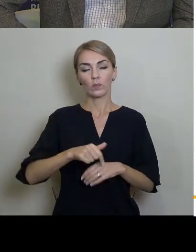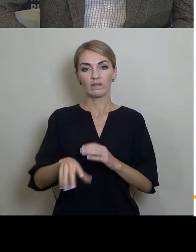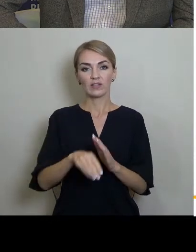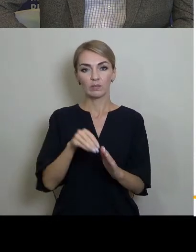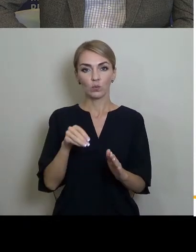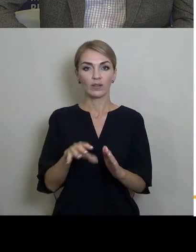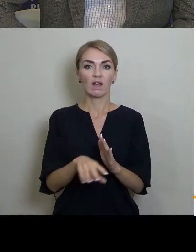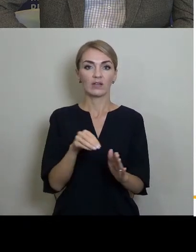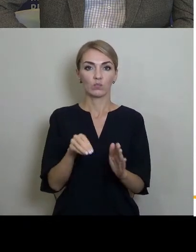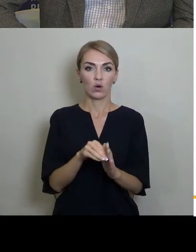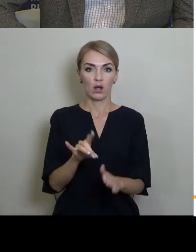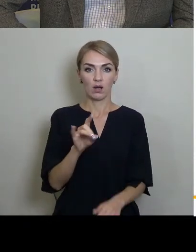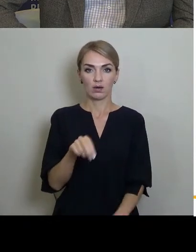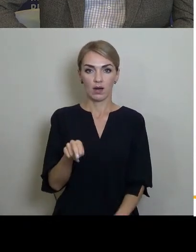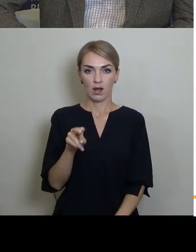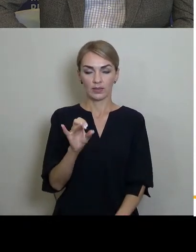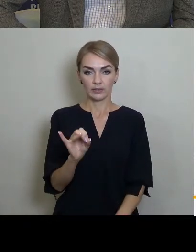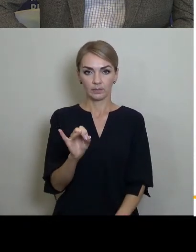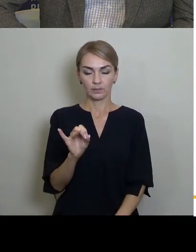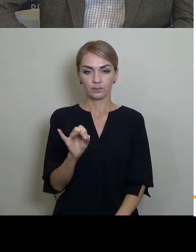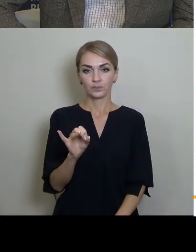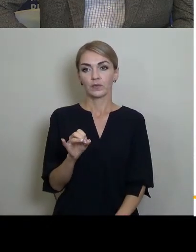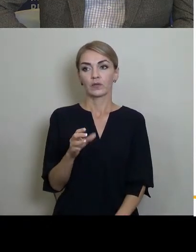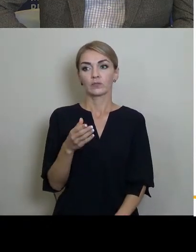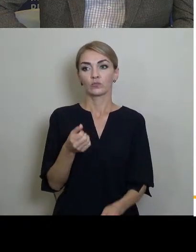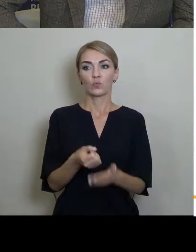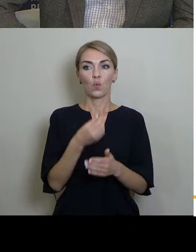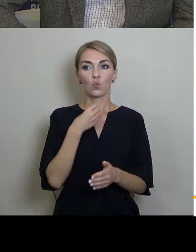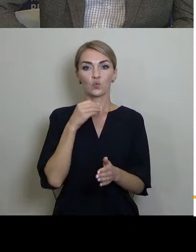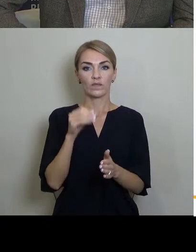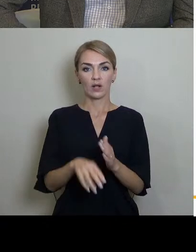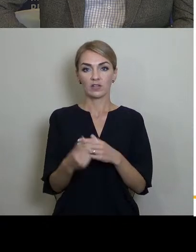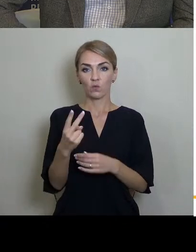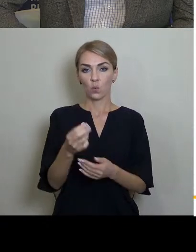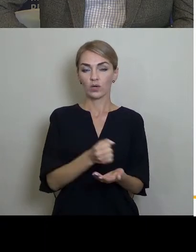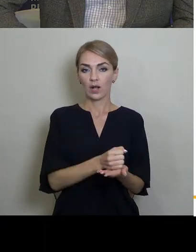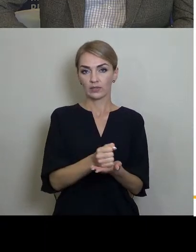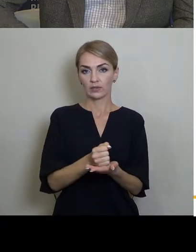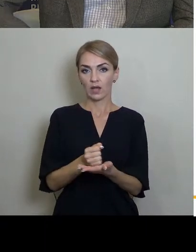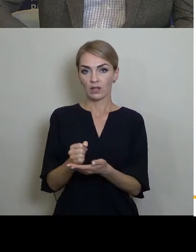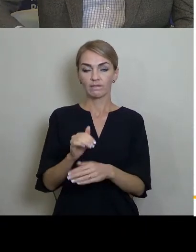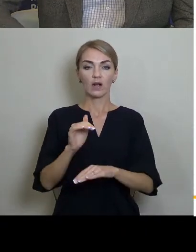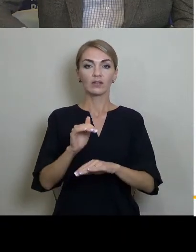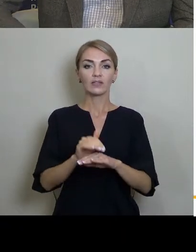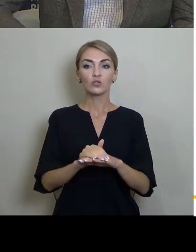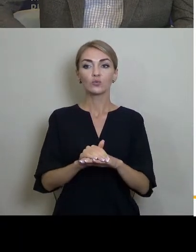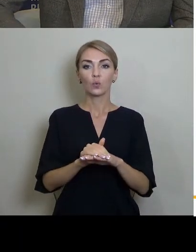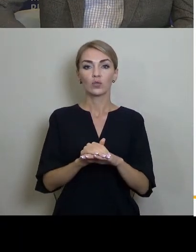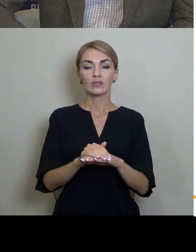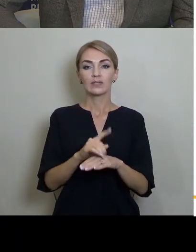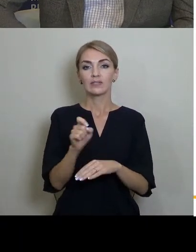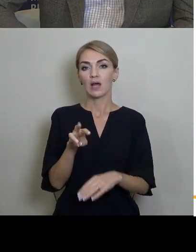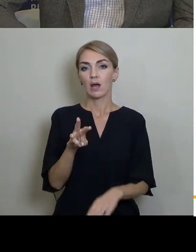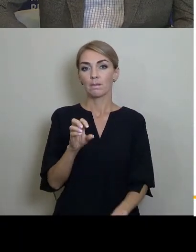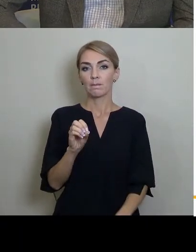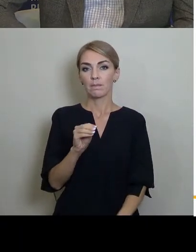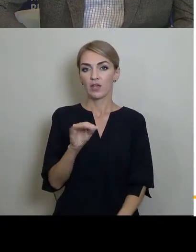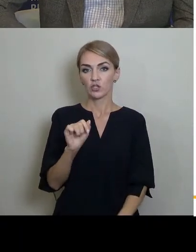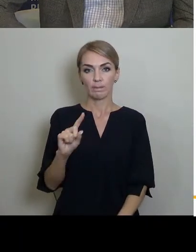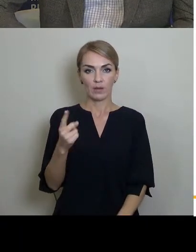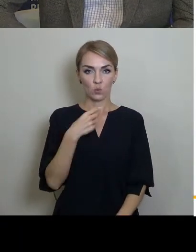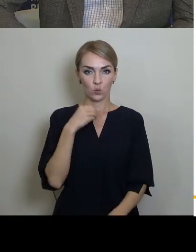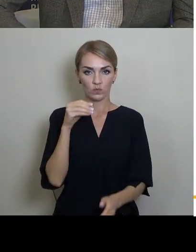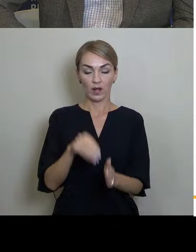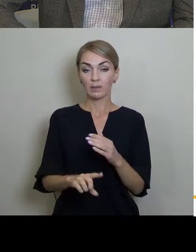incentives to give more conscious choice at the elections of the councils. Because when the people are